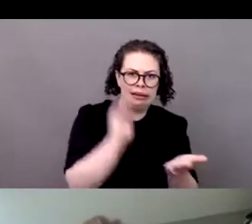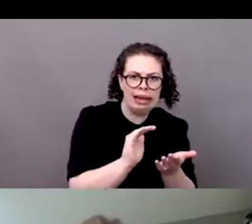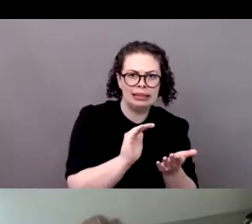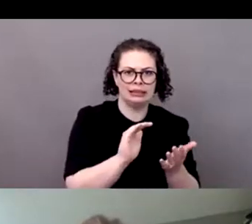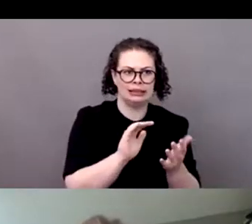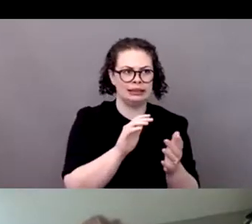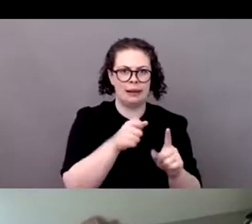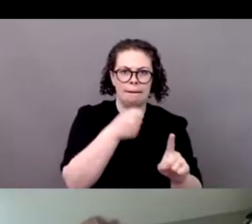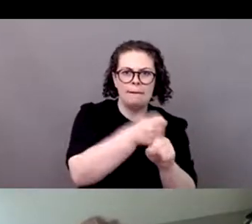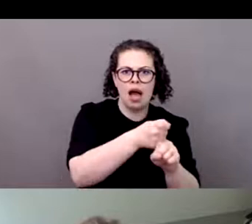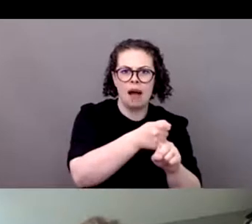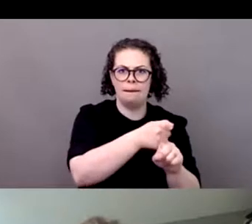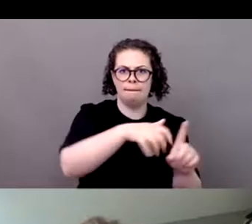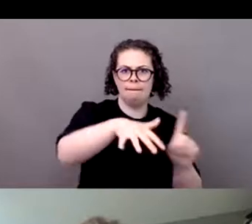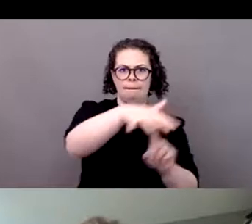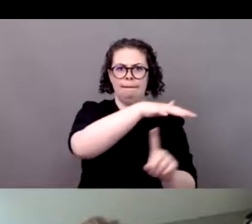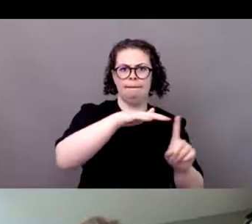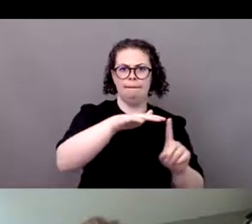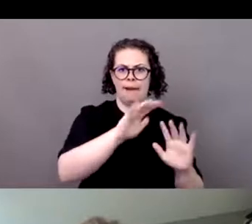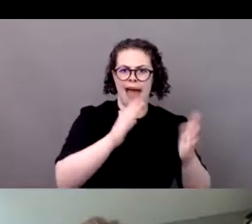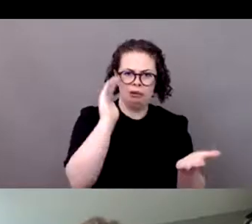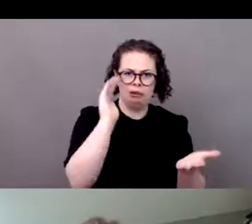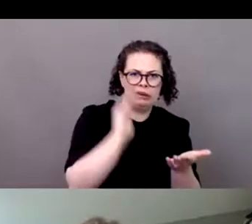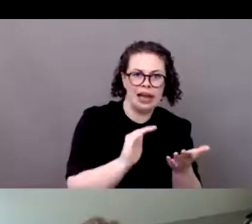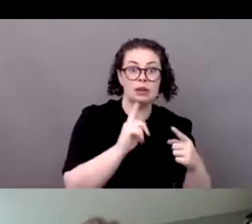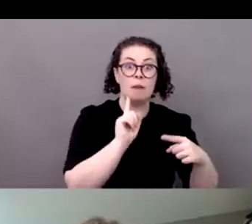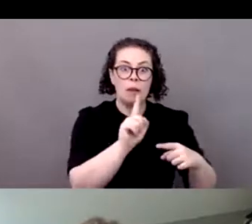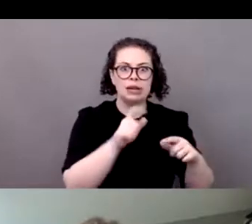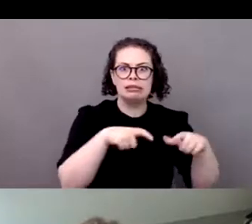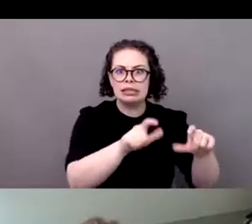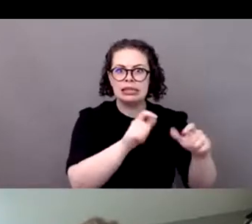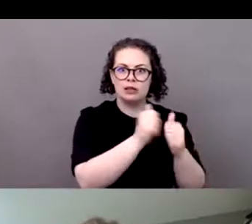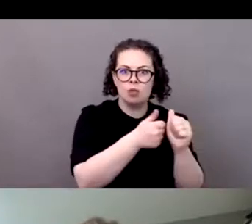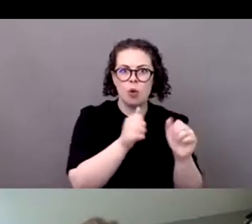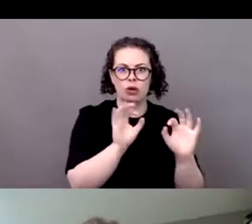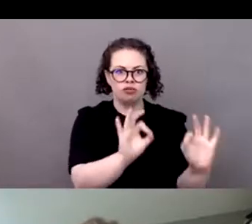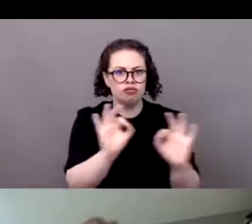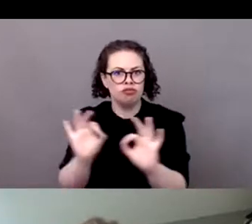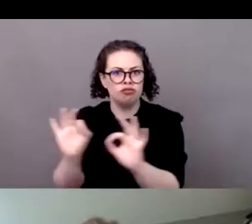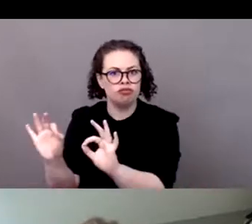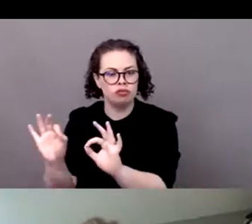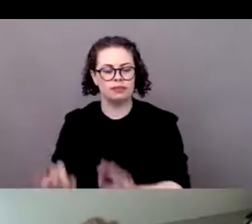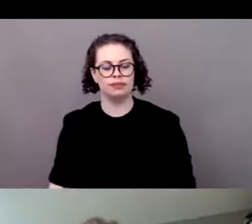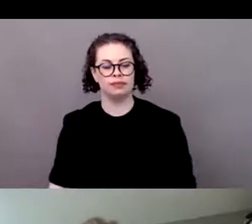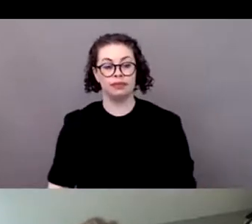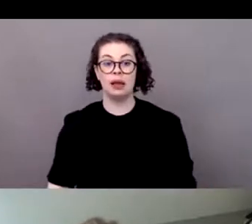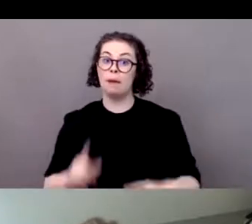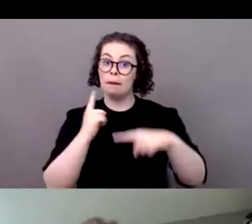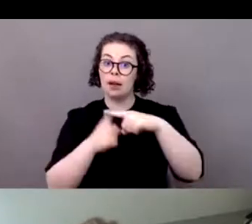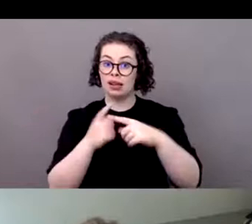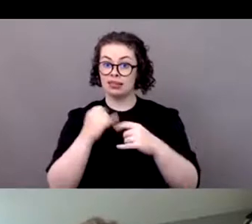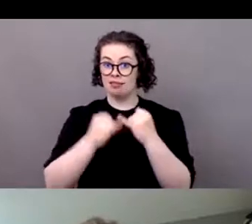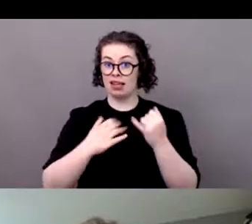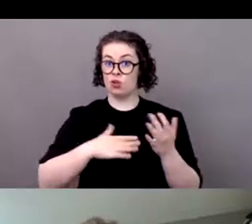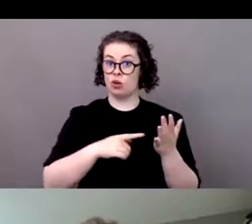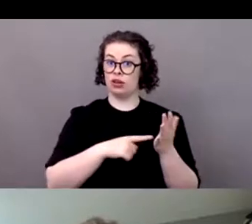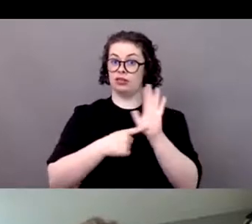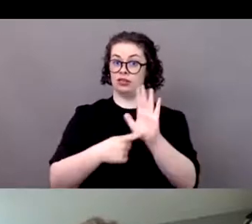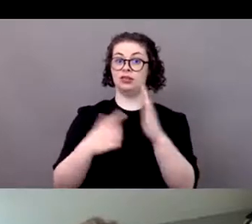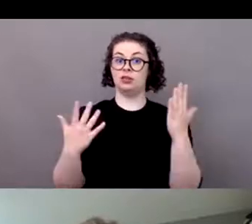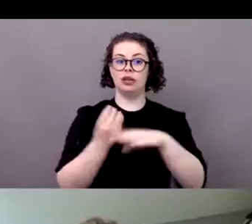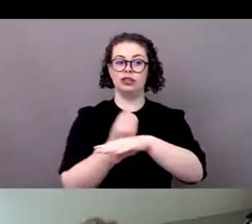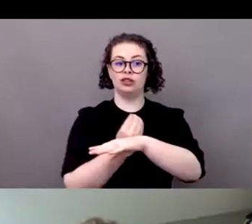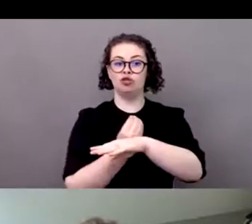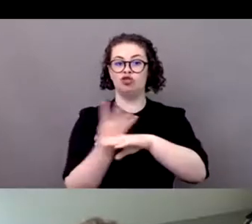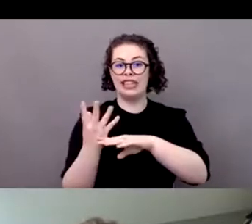their activities. And finally, I would like to mention also the Green Food Project, which is a project supported by